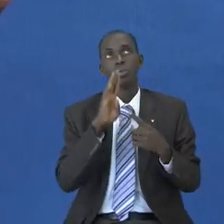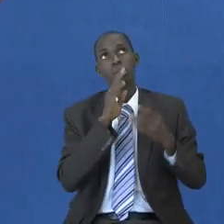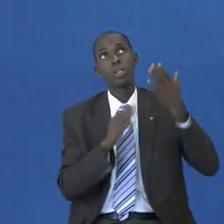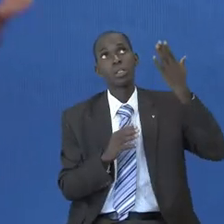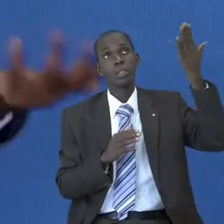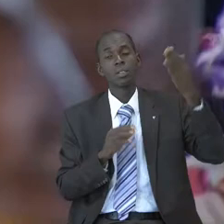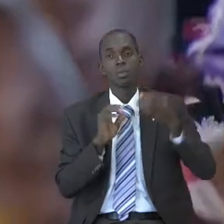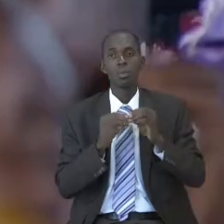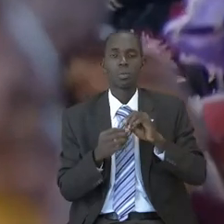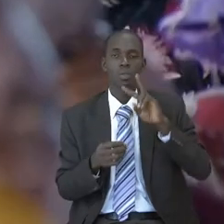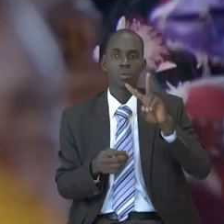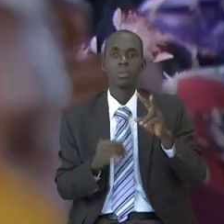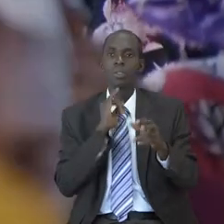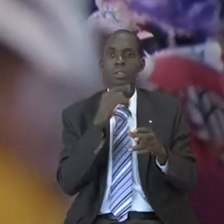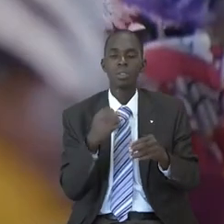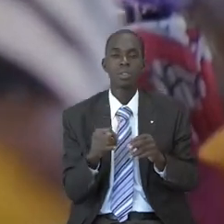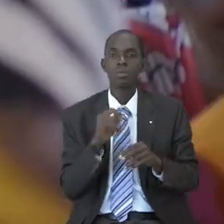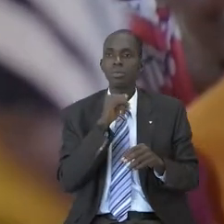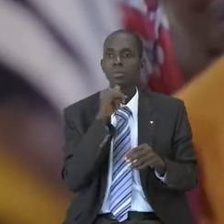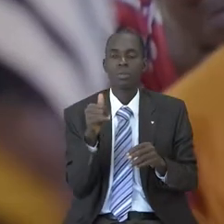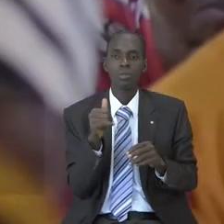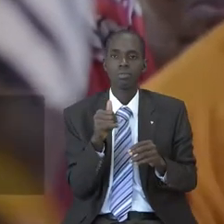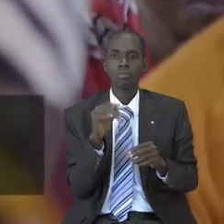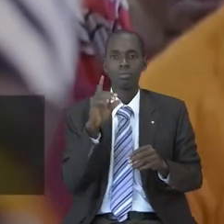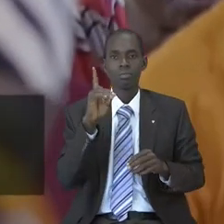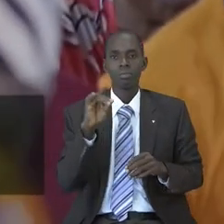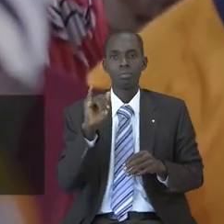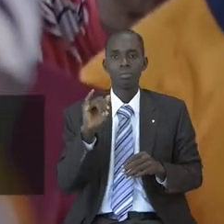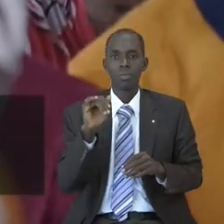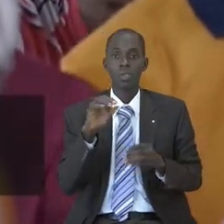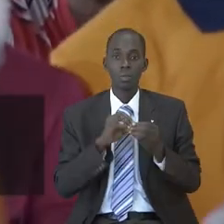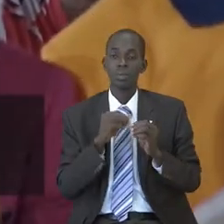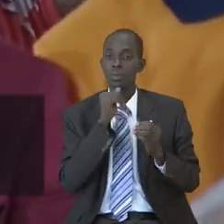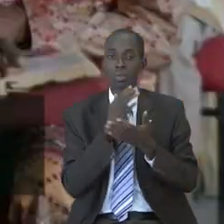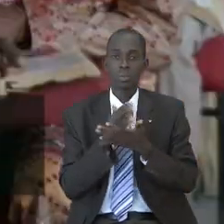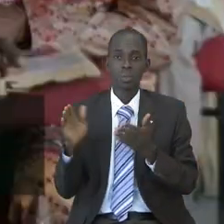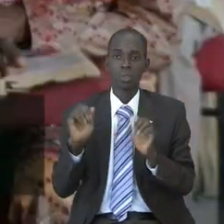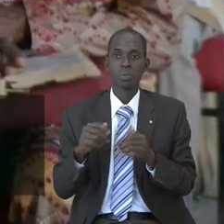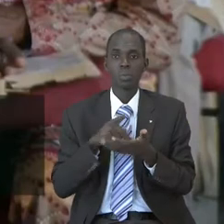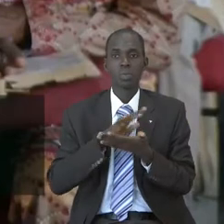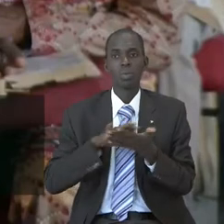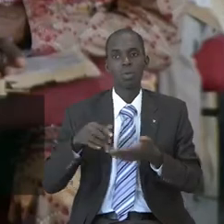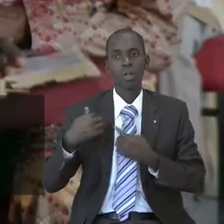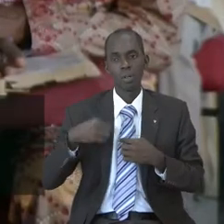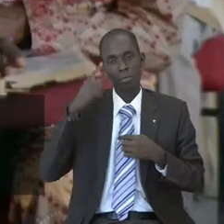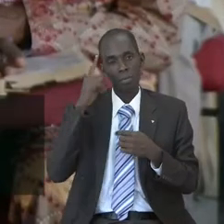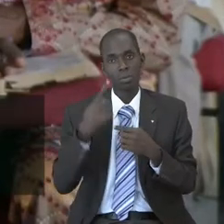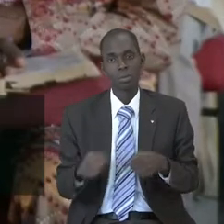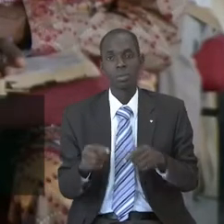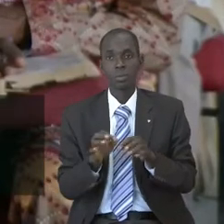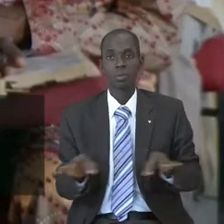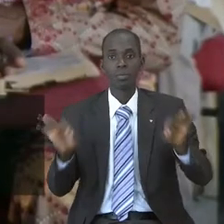the indispensable purity of heart for the eligible. Number three, the